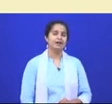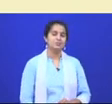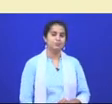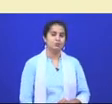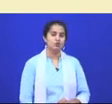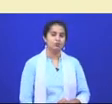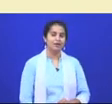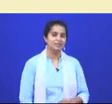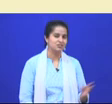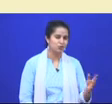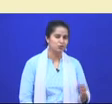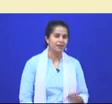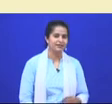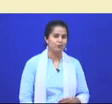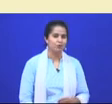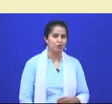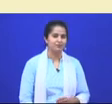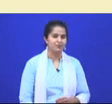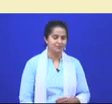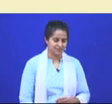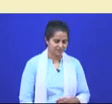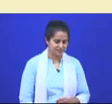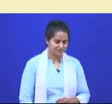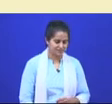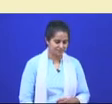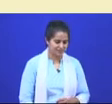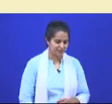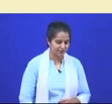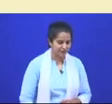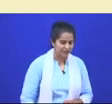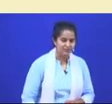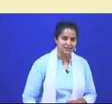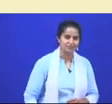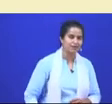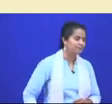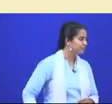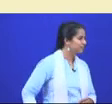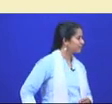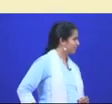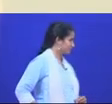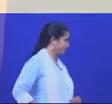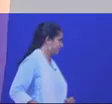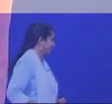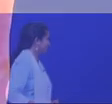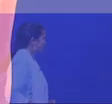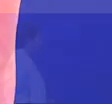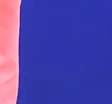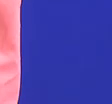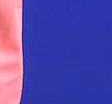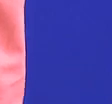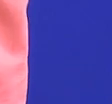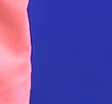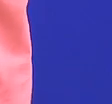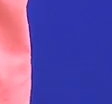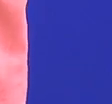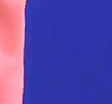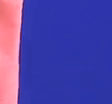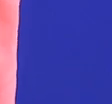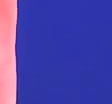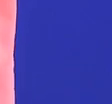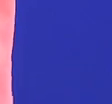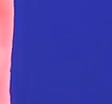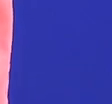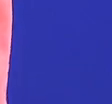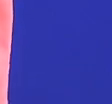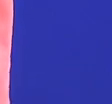just invite Piyush over and just do a quick demo of this thing that we've learned thus far. Namaste. Namaste.